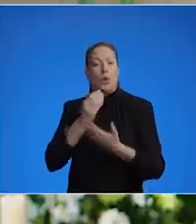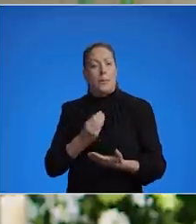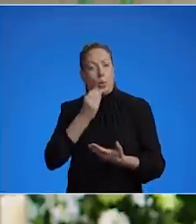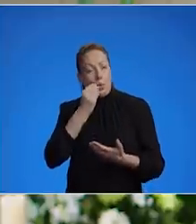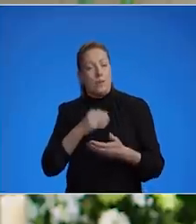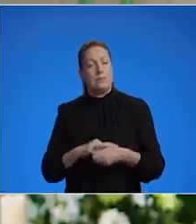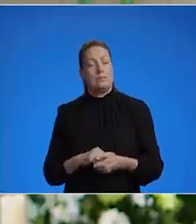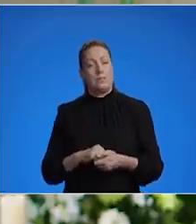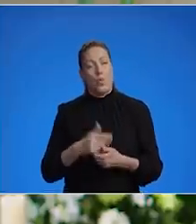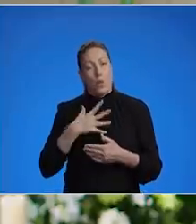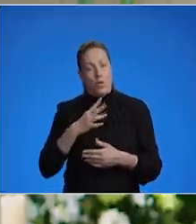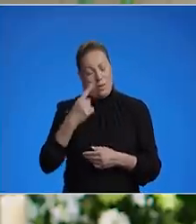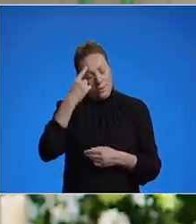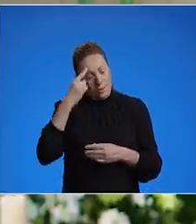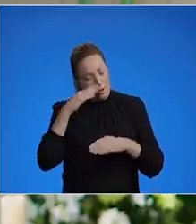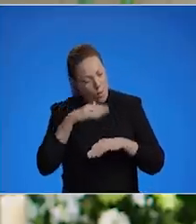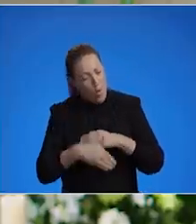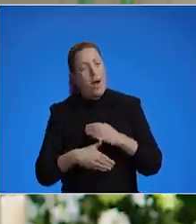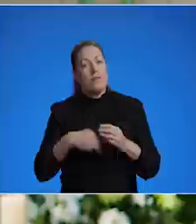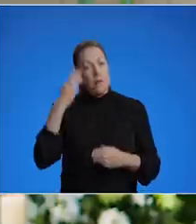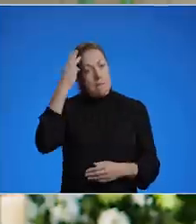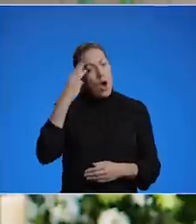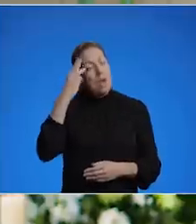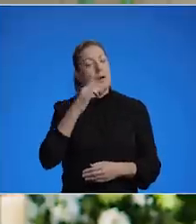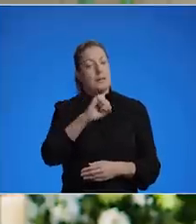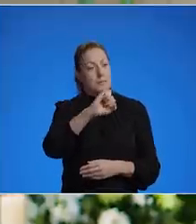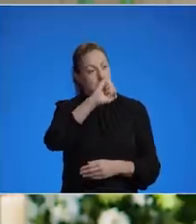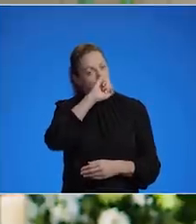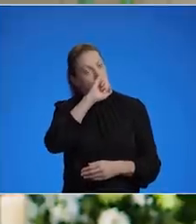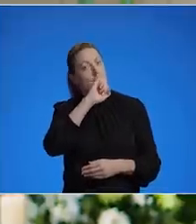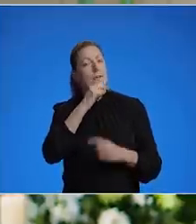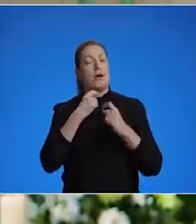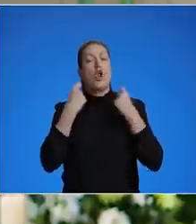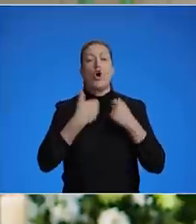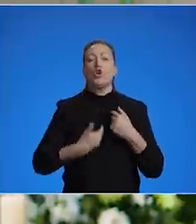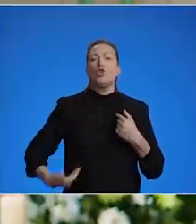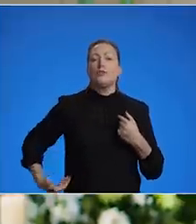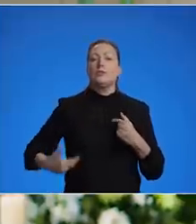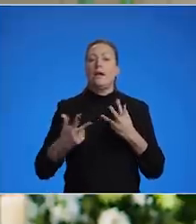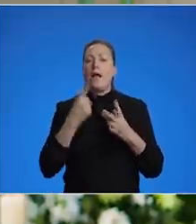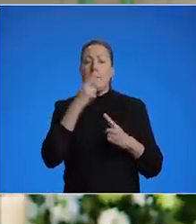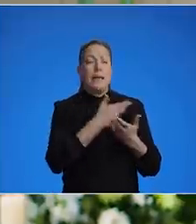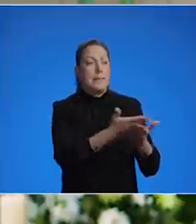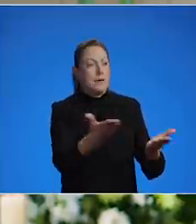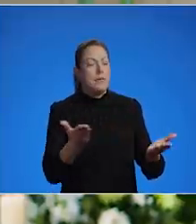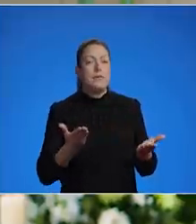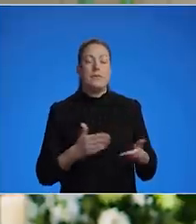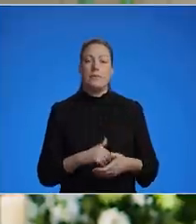Francis our Pope and Brian our Bishop and all the bishops, with priests and deacons, and your entire people,